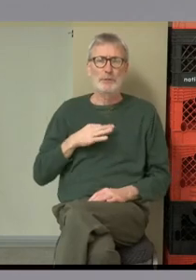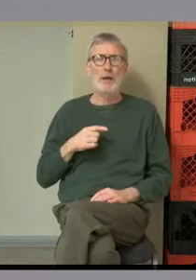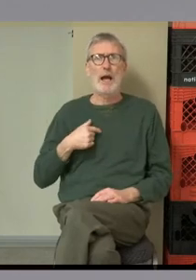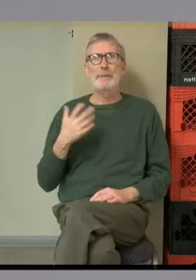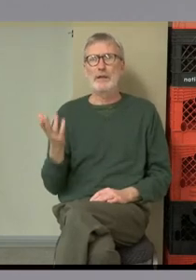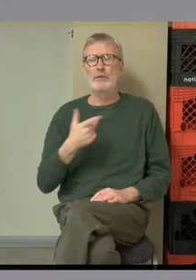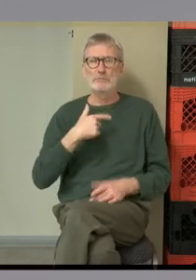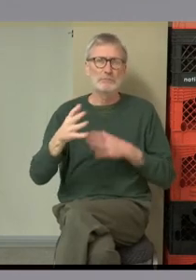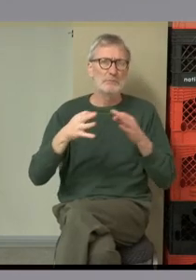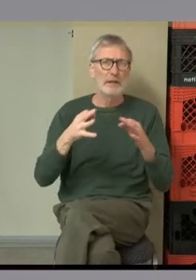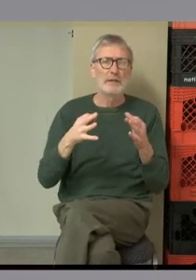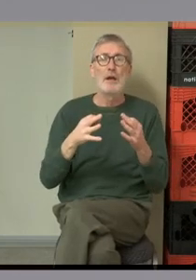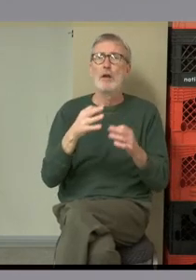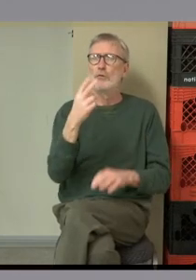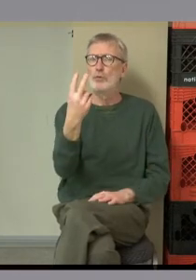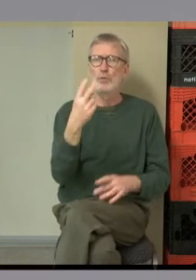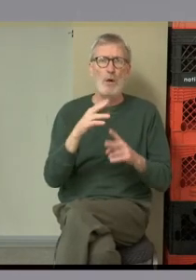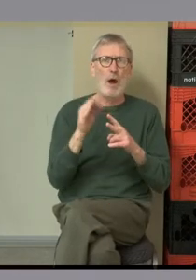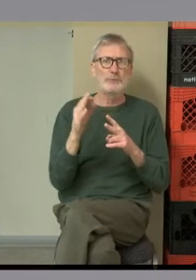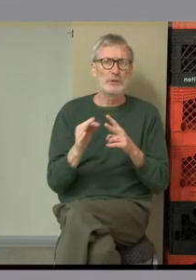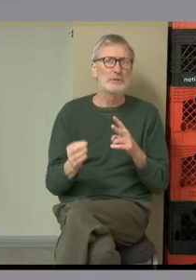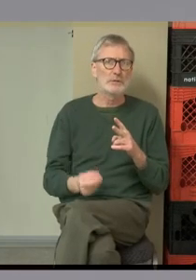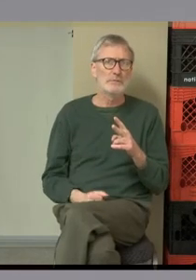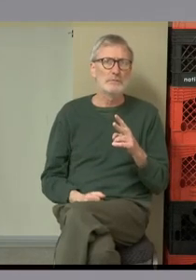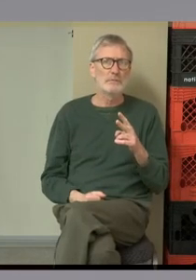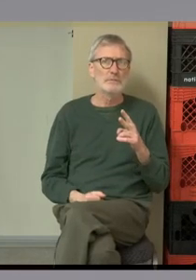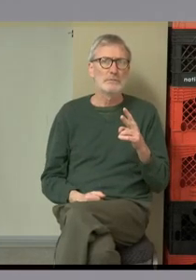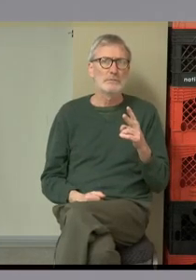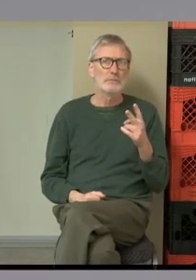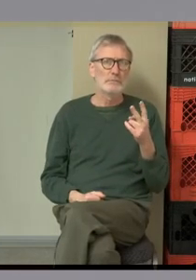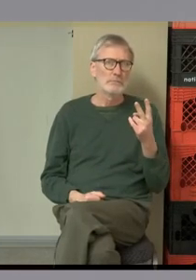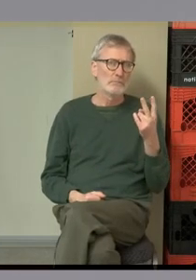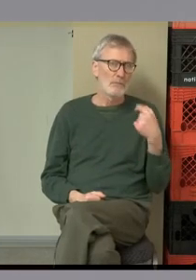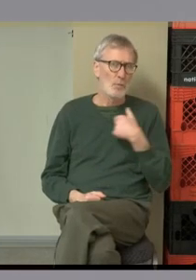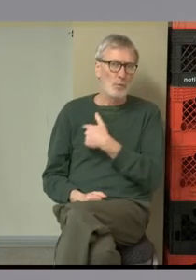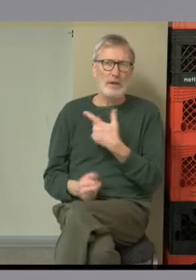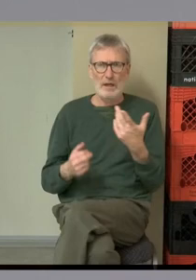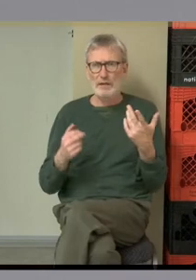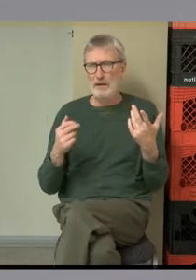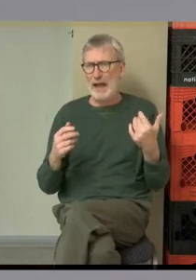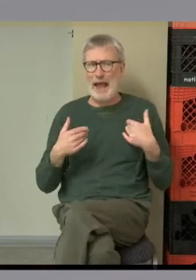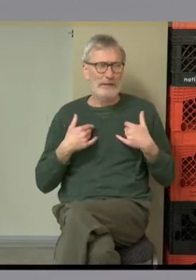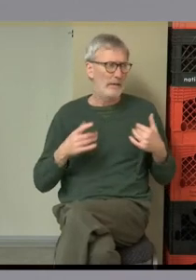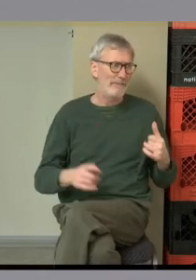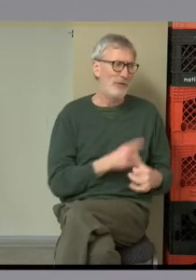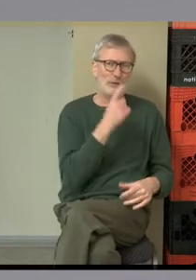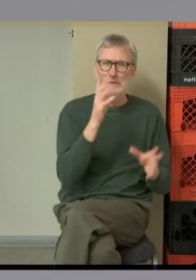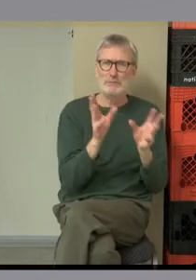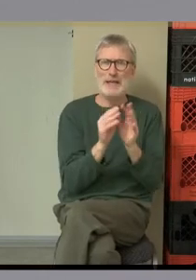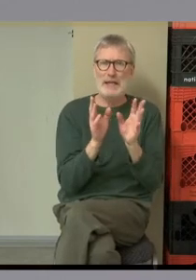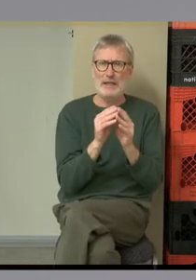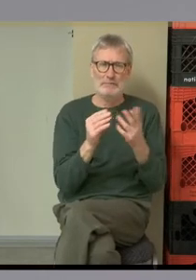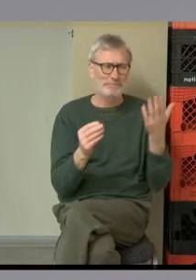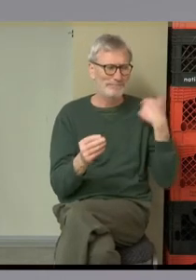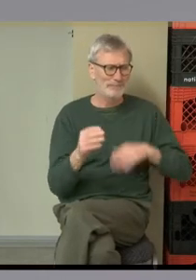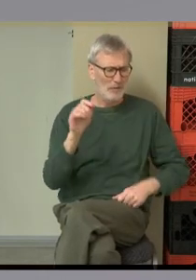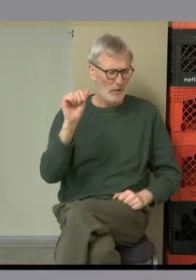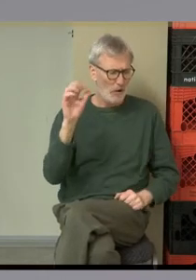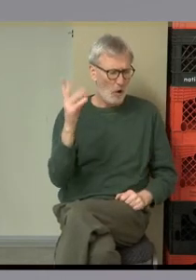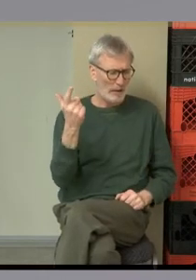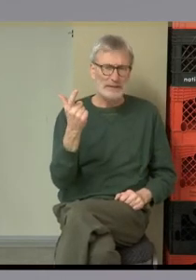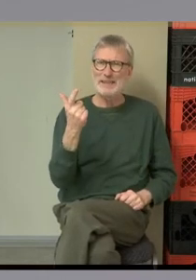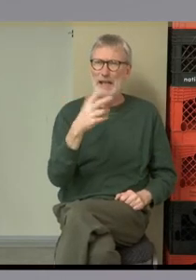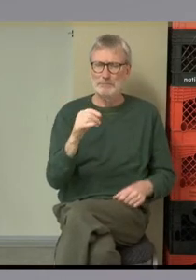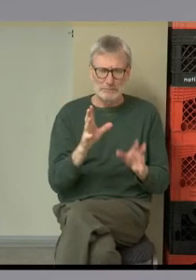present a couple options to you based on our first community meeting that we had back in August and then some